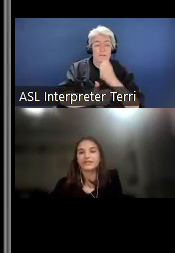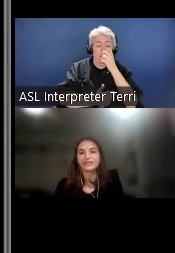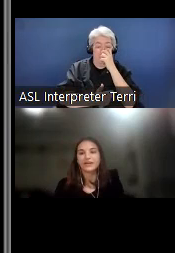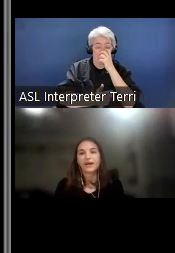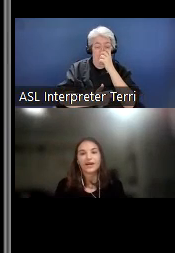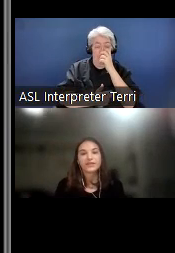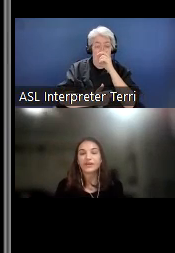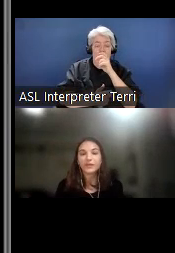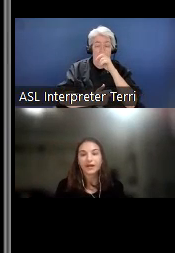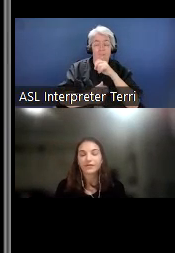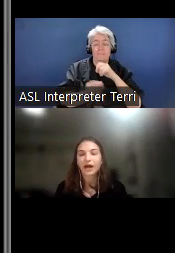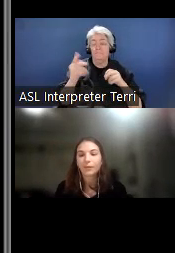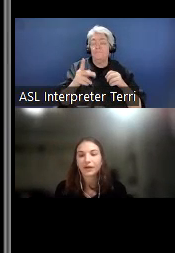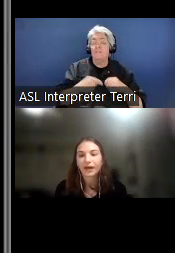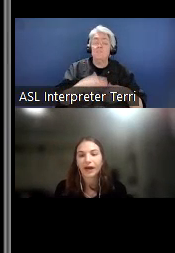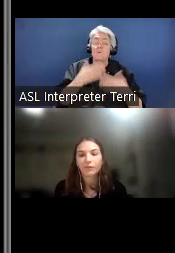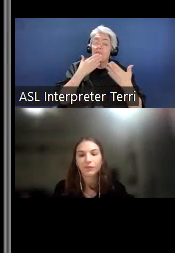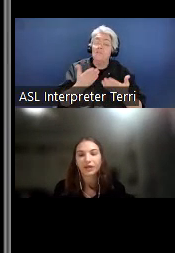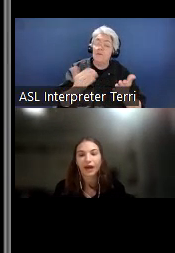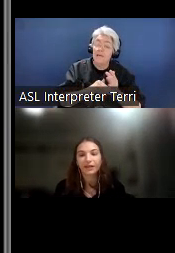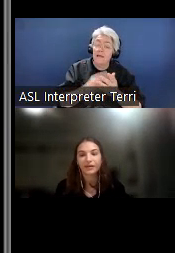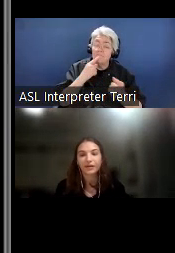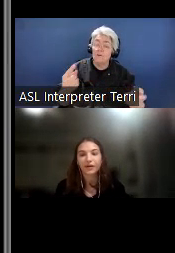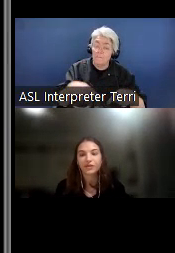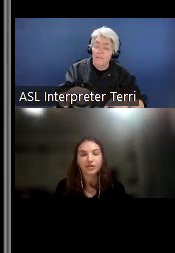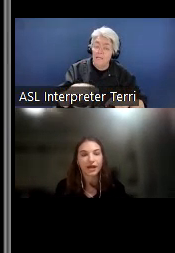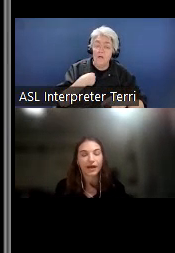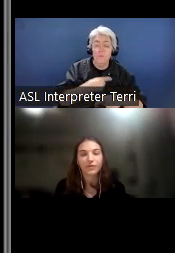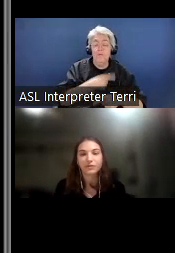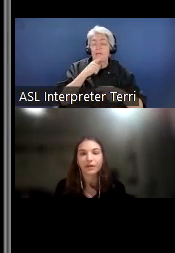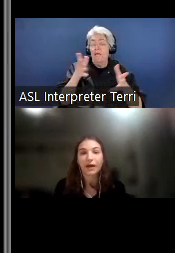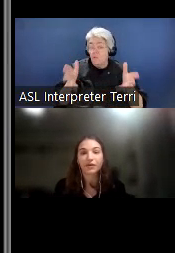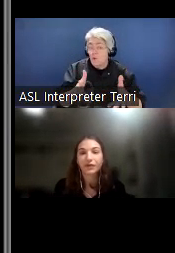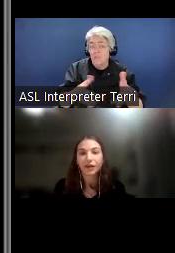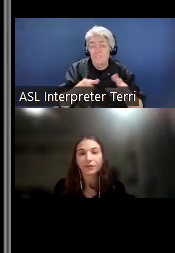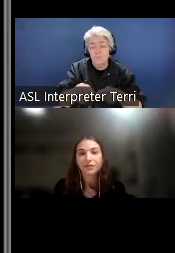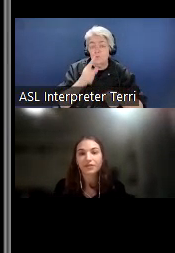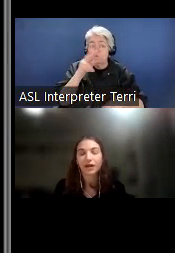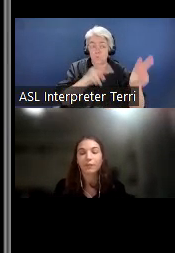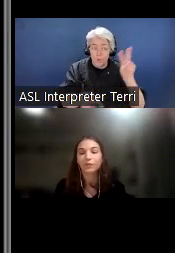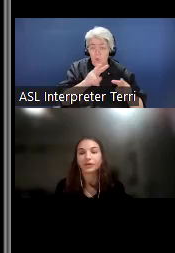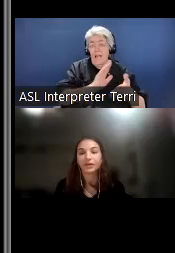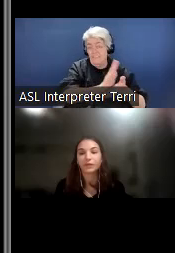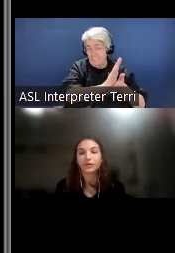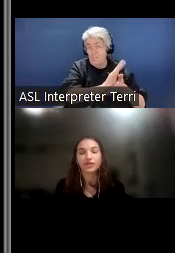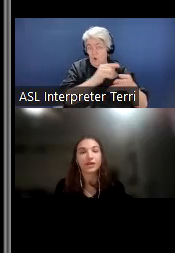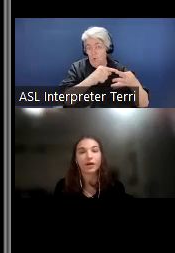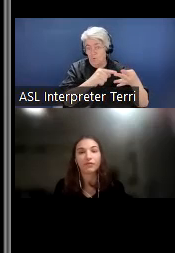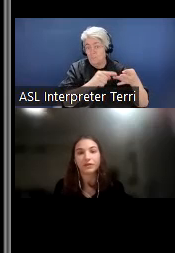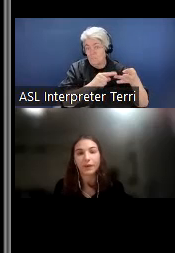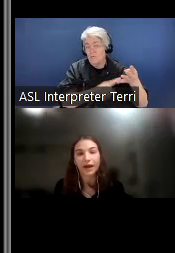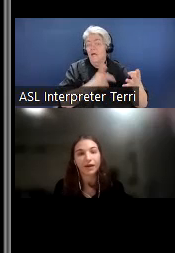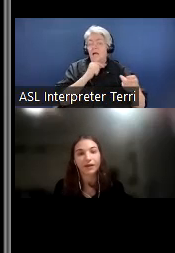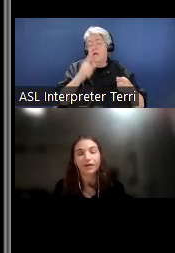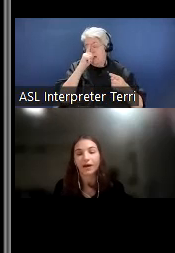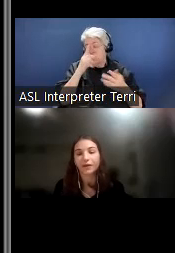All right. So thank you again for coming. We highly encourage you to check out those Money Matters videos. We greatly appreciate